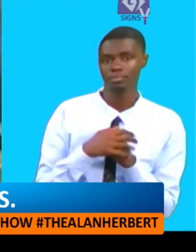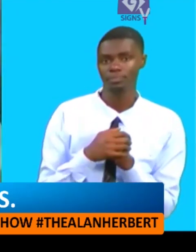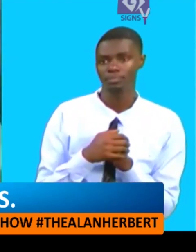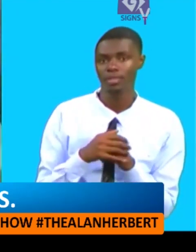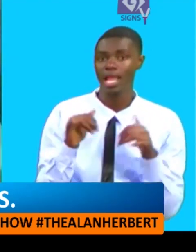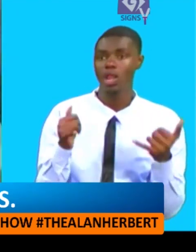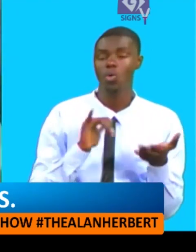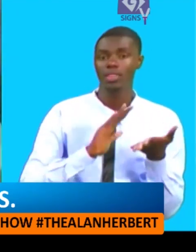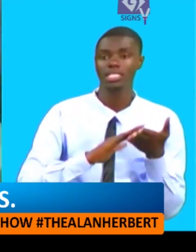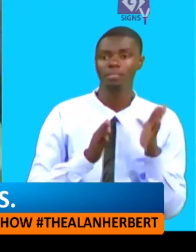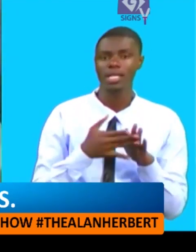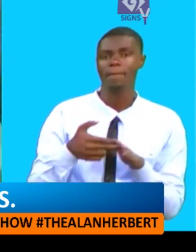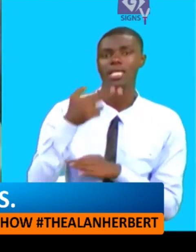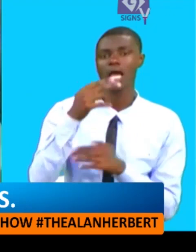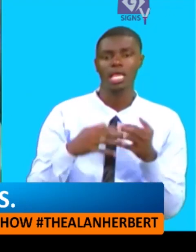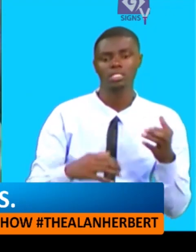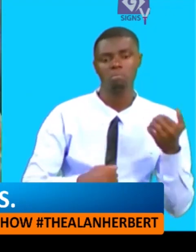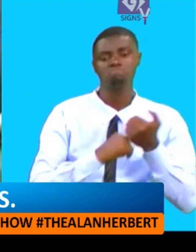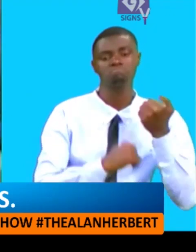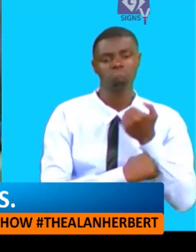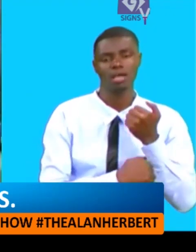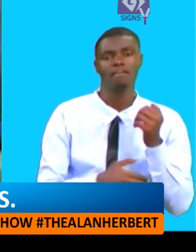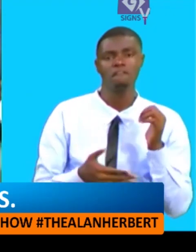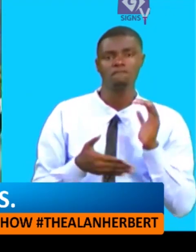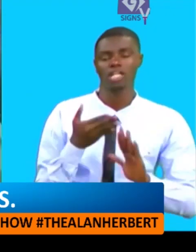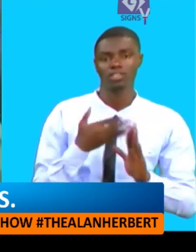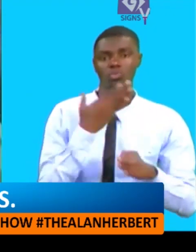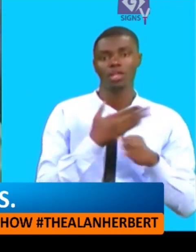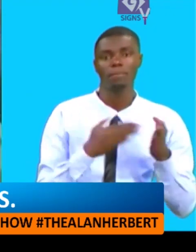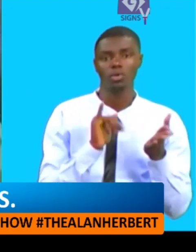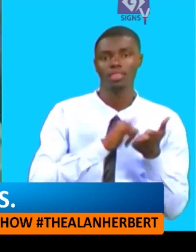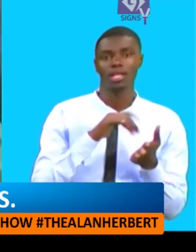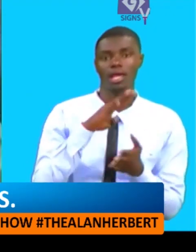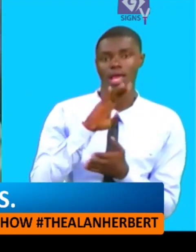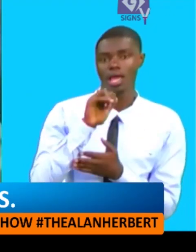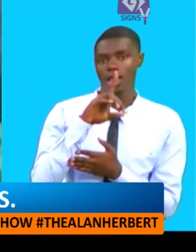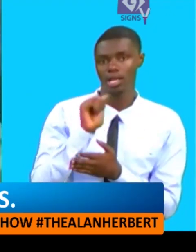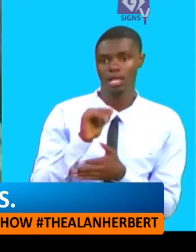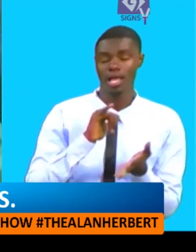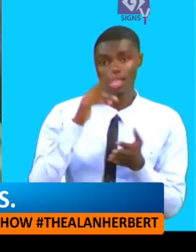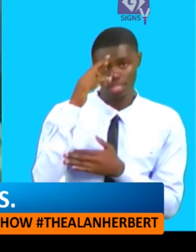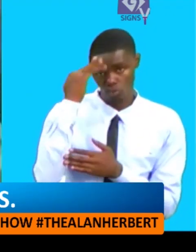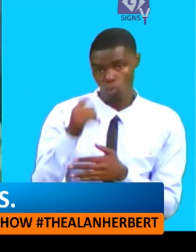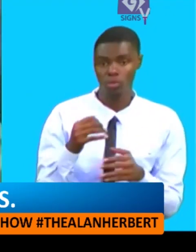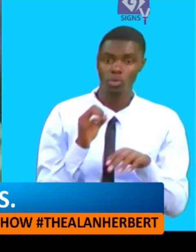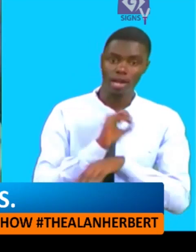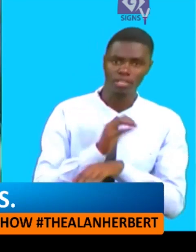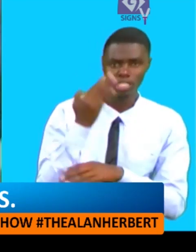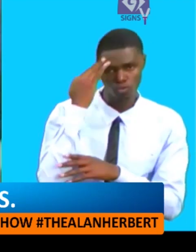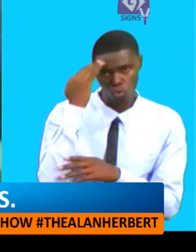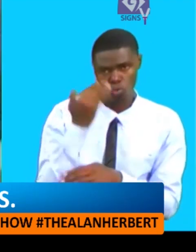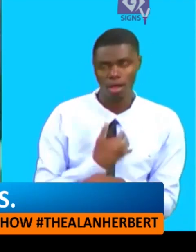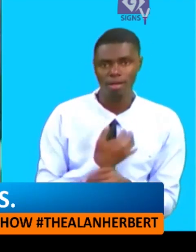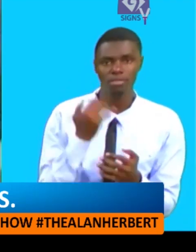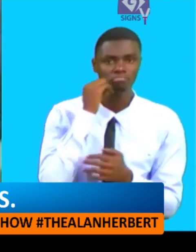that they're becoming the highest killers very fast. So we are building that database, and that's why the reason why we advise, if you know you have a